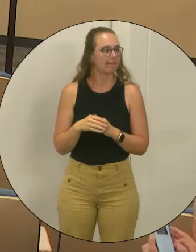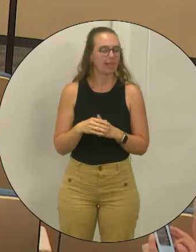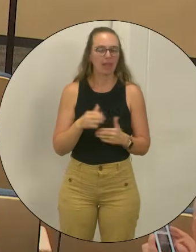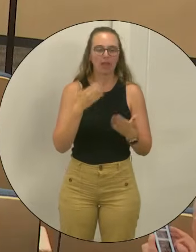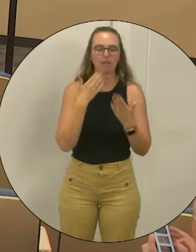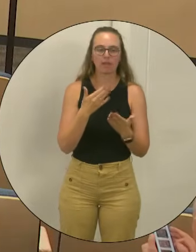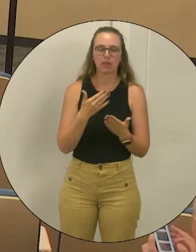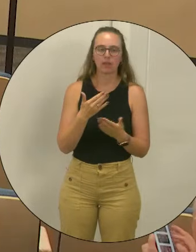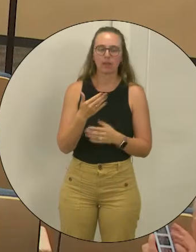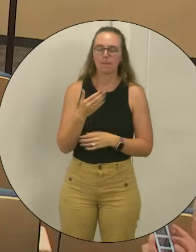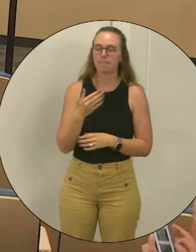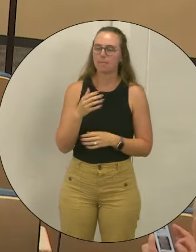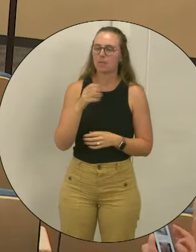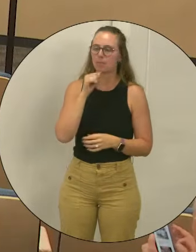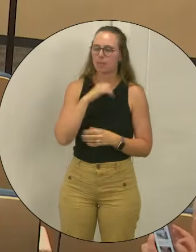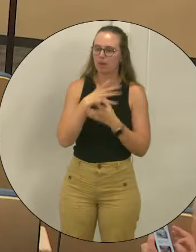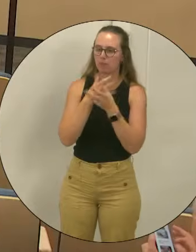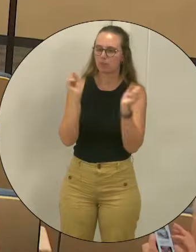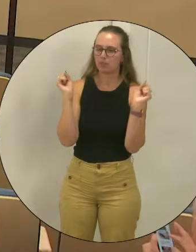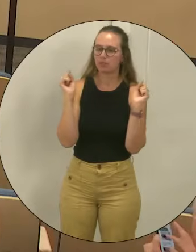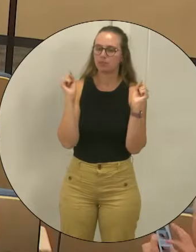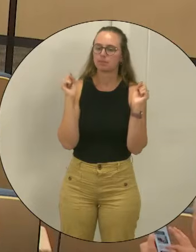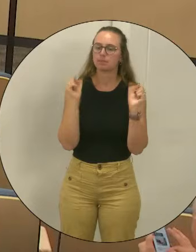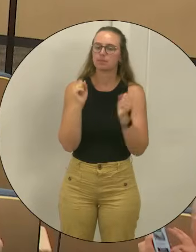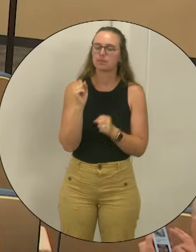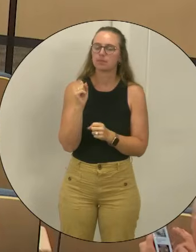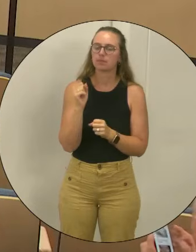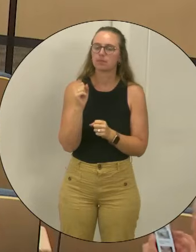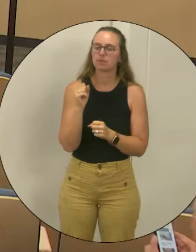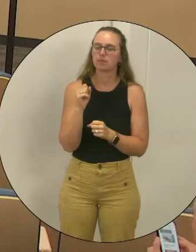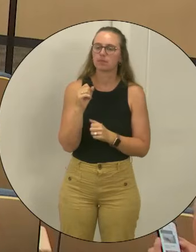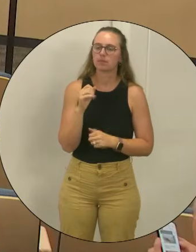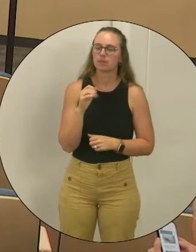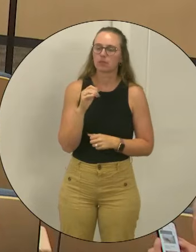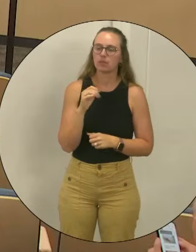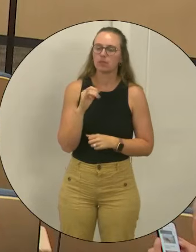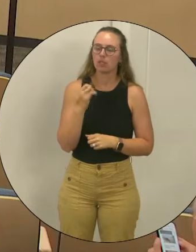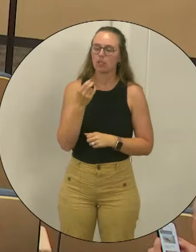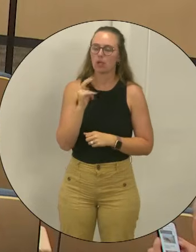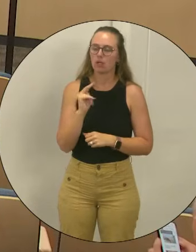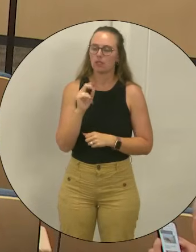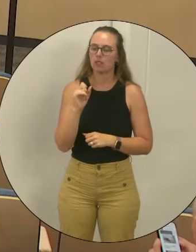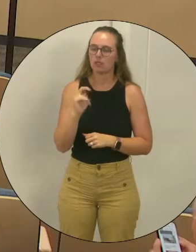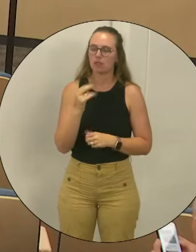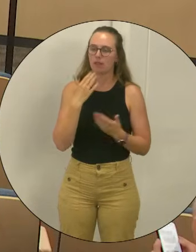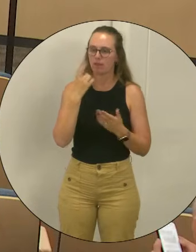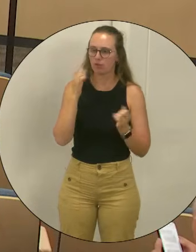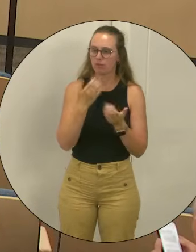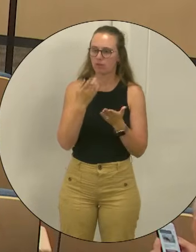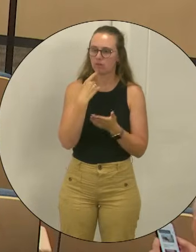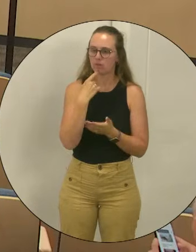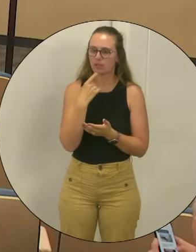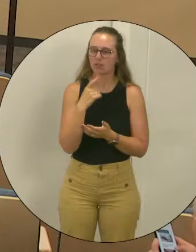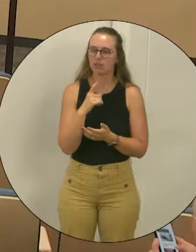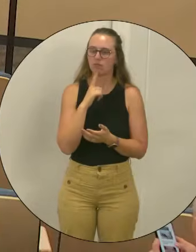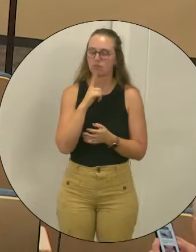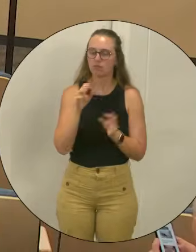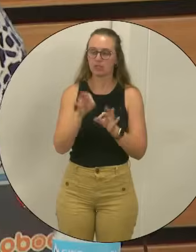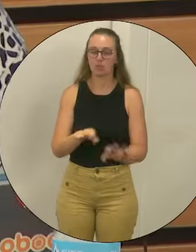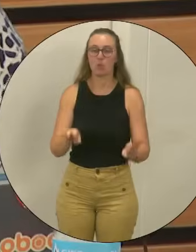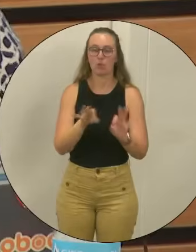Thank you so much, Madam President. Trustee Johnson, thank you for everything that you said. It's so very